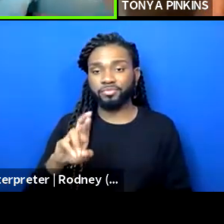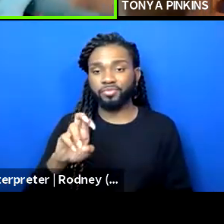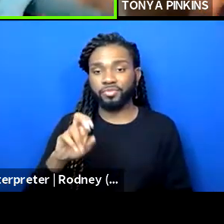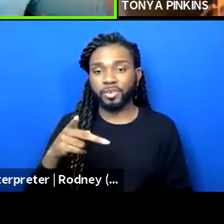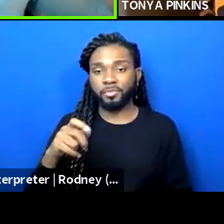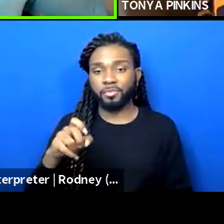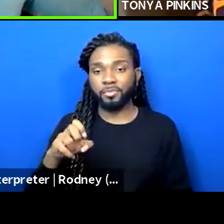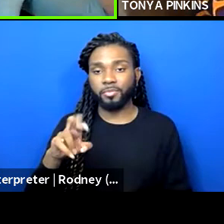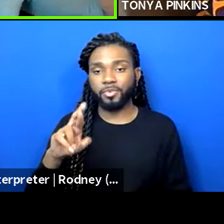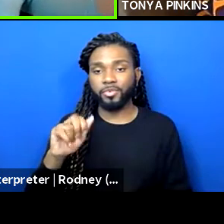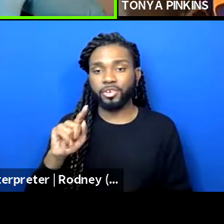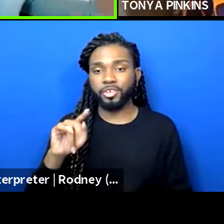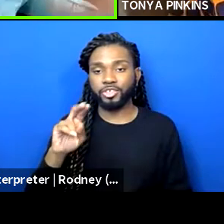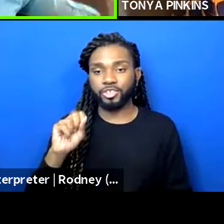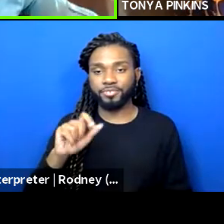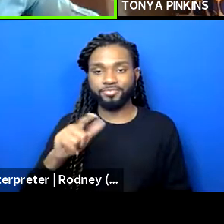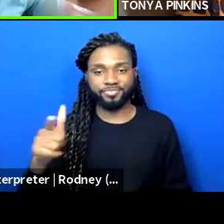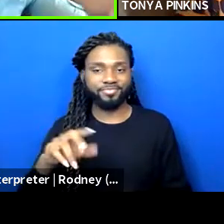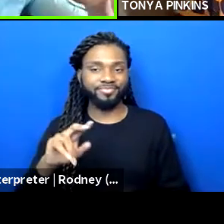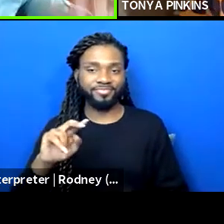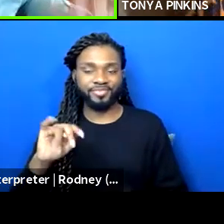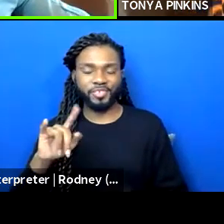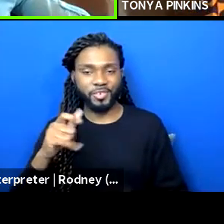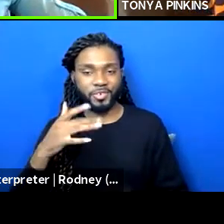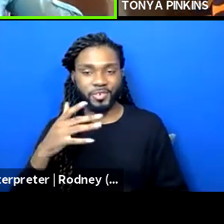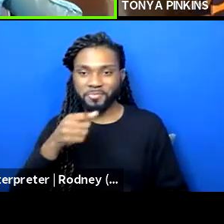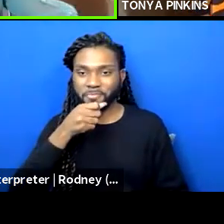Mic drop. You just.